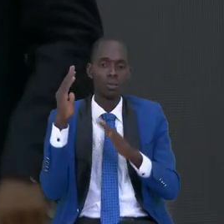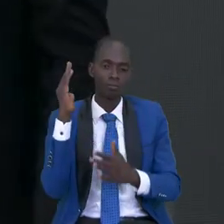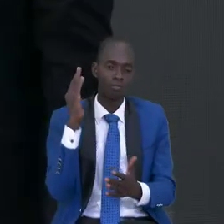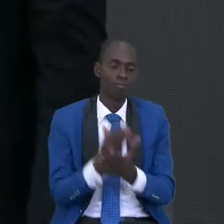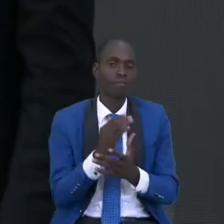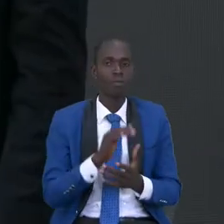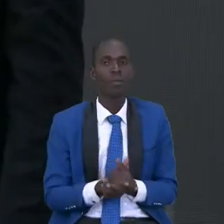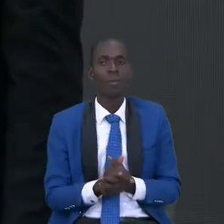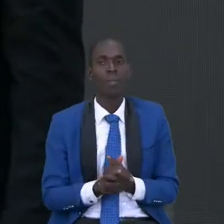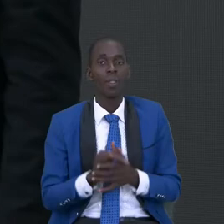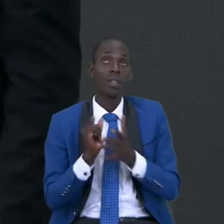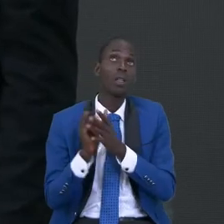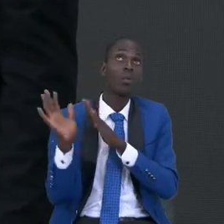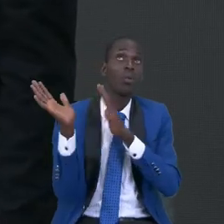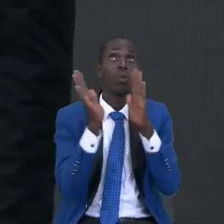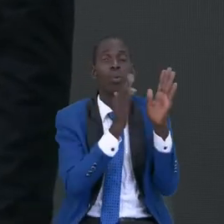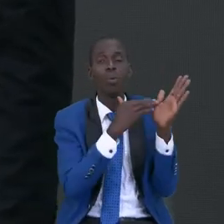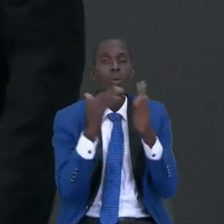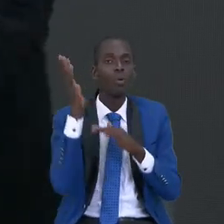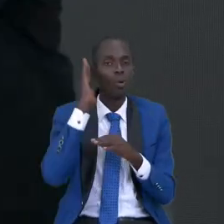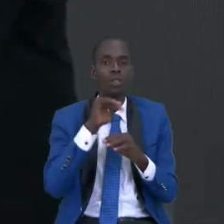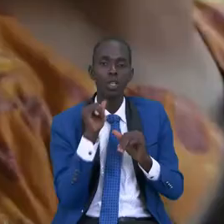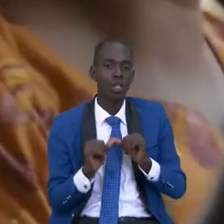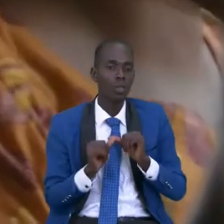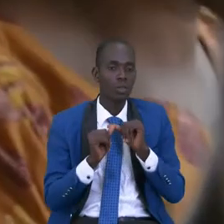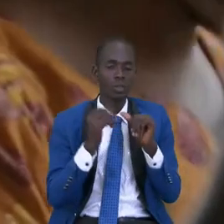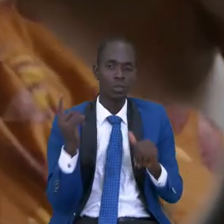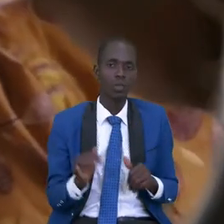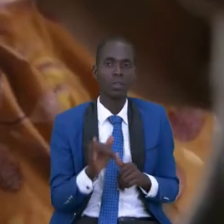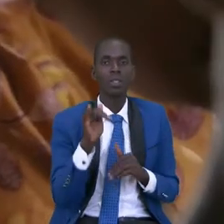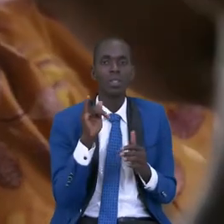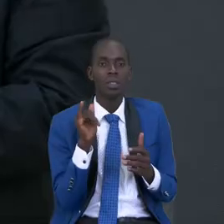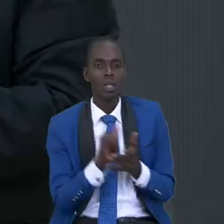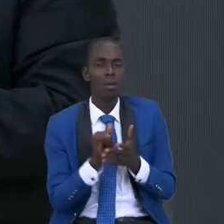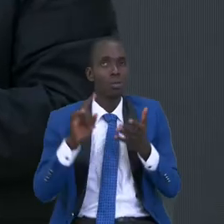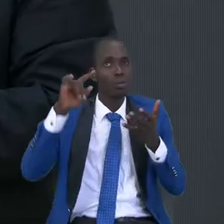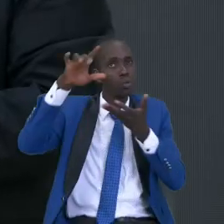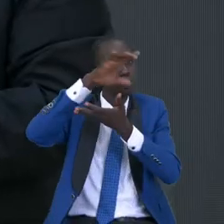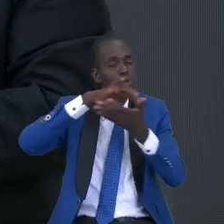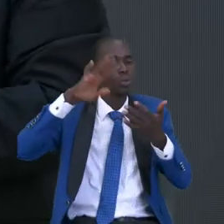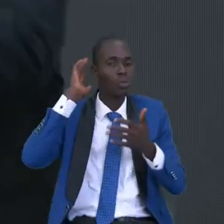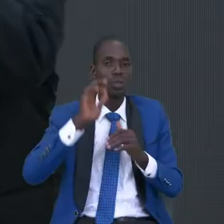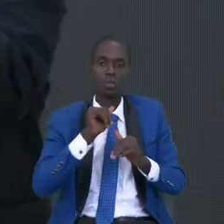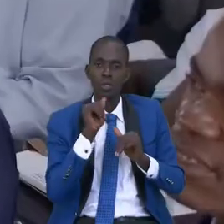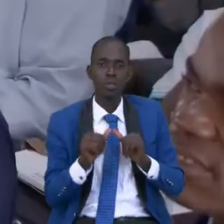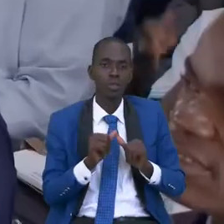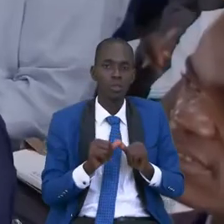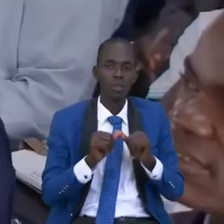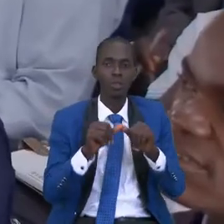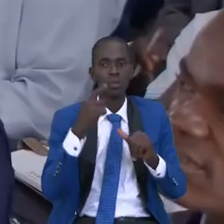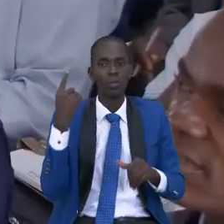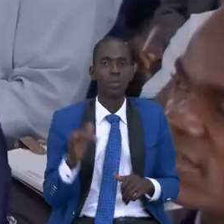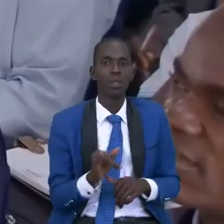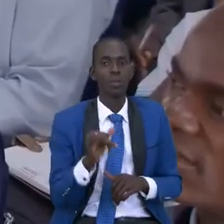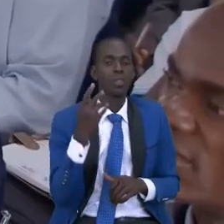That wind will not continue forever. That storm will not continue forever. Number